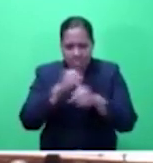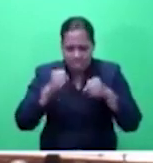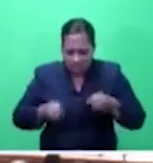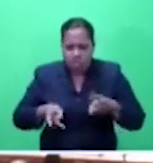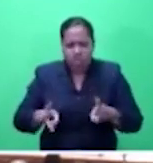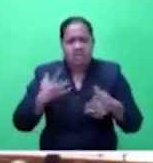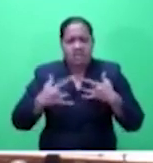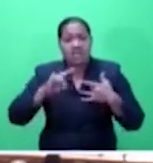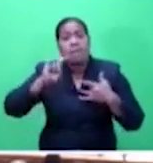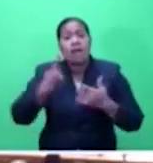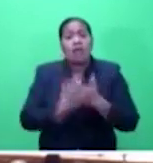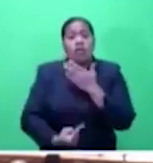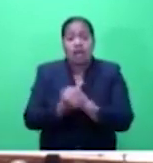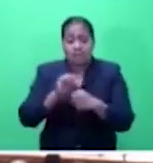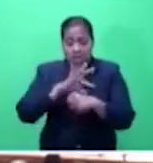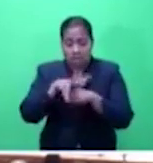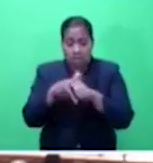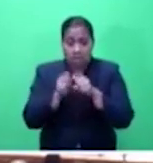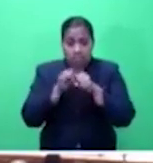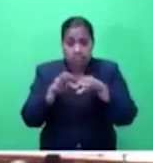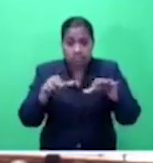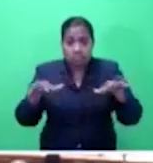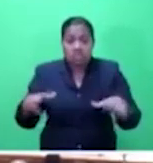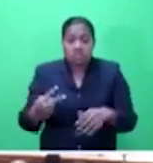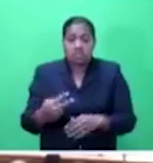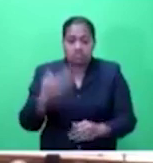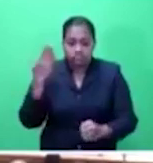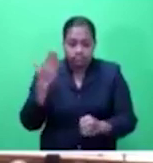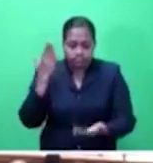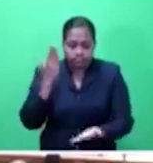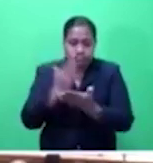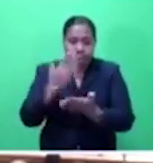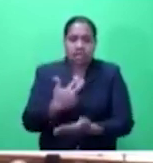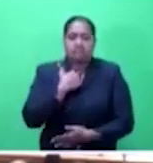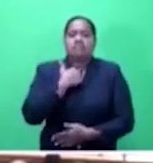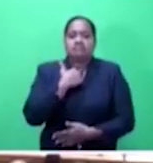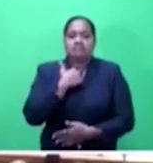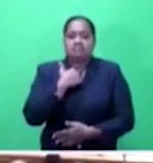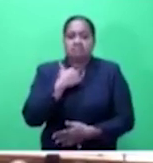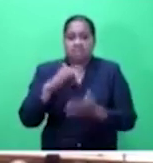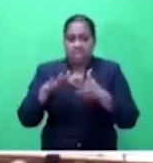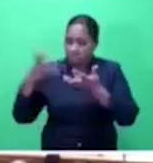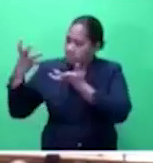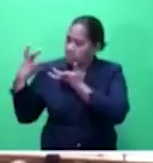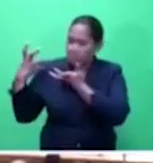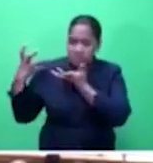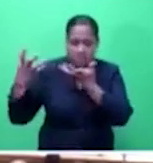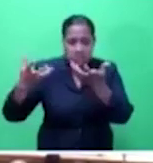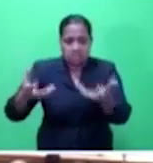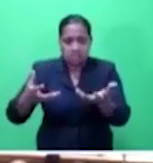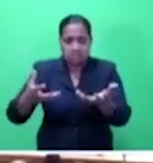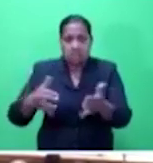COVID-19. This budget lifts financial burdens from the shoulders of those made most vulnerable by the devastation of this